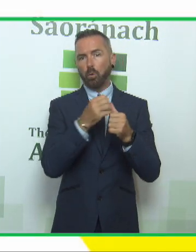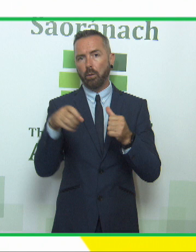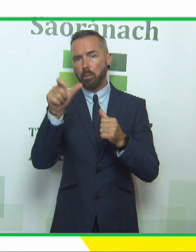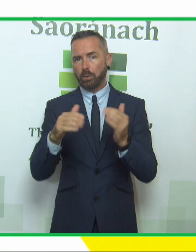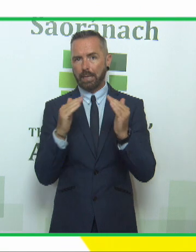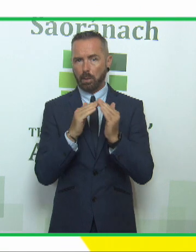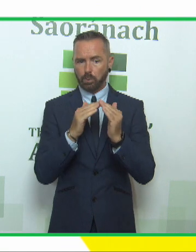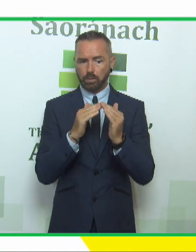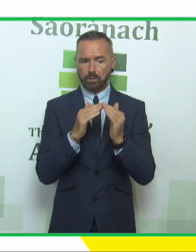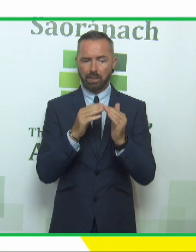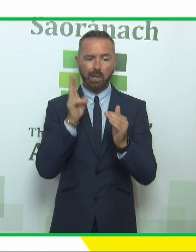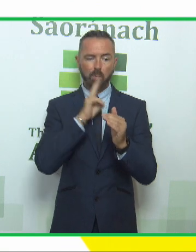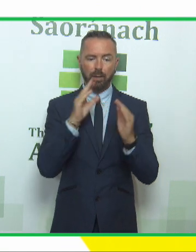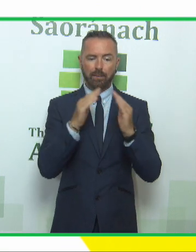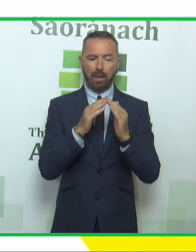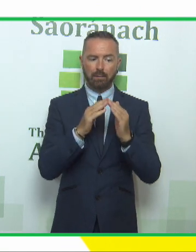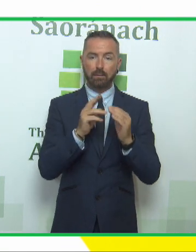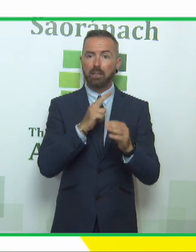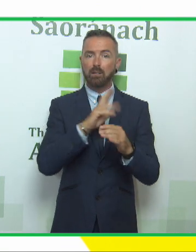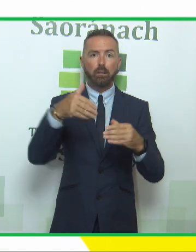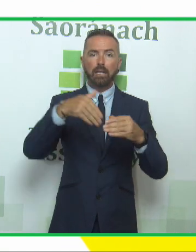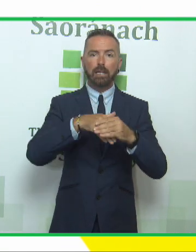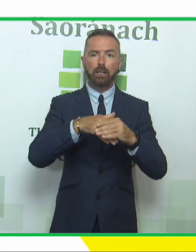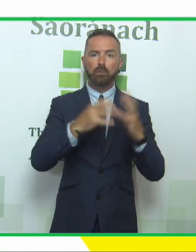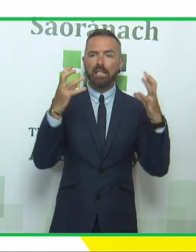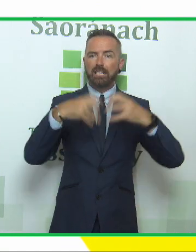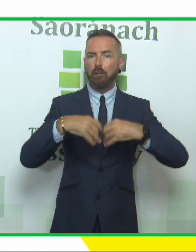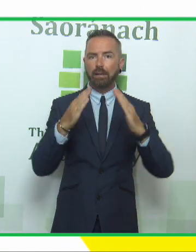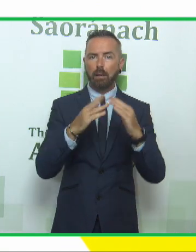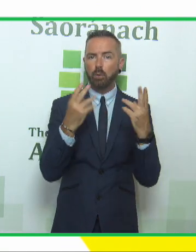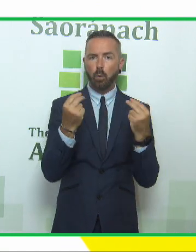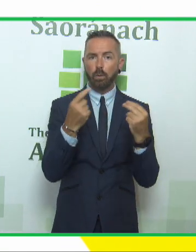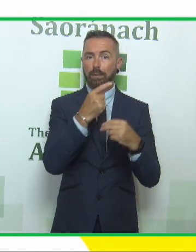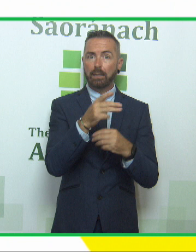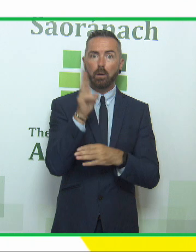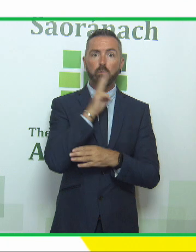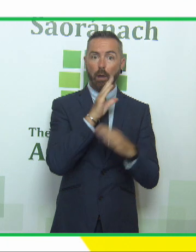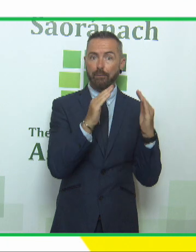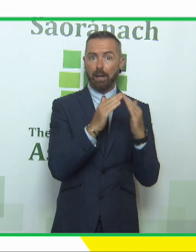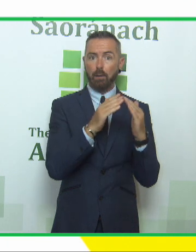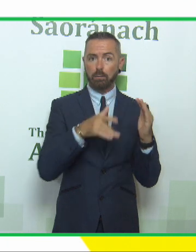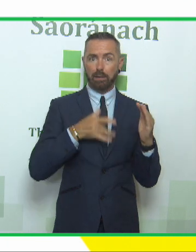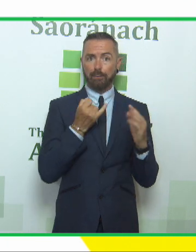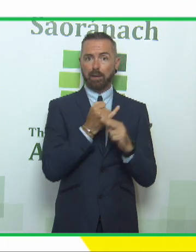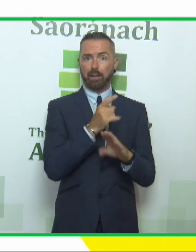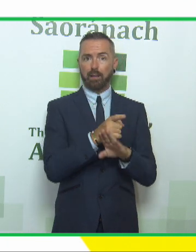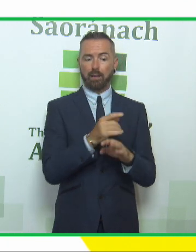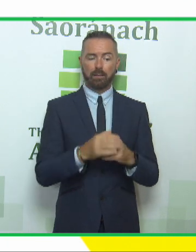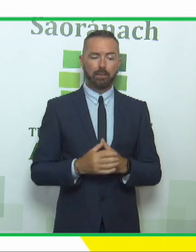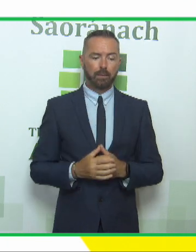home. It doesn't actually include a squat or a derelict building. These are included in the category public building or